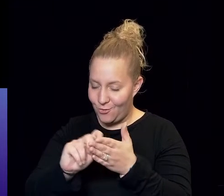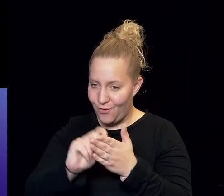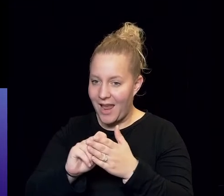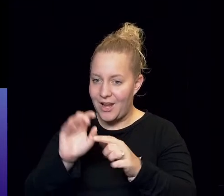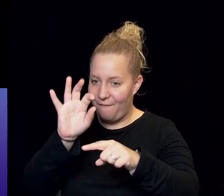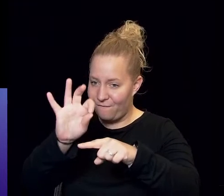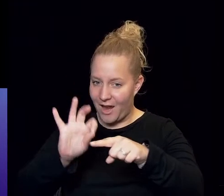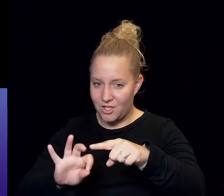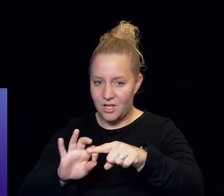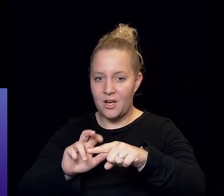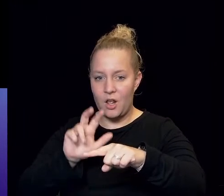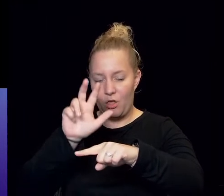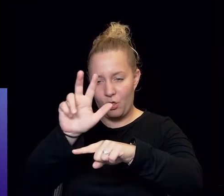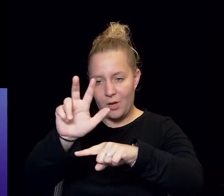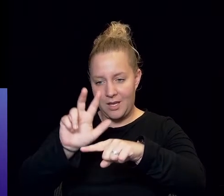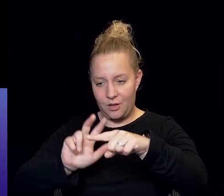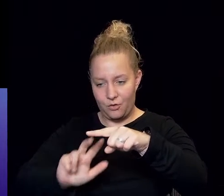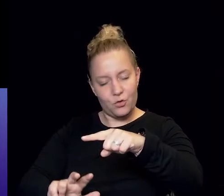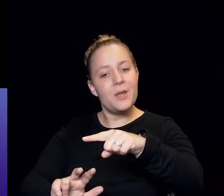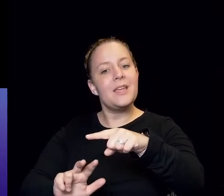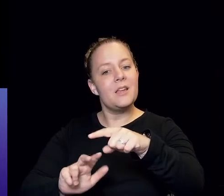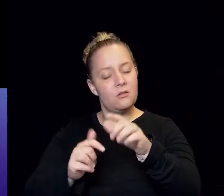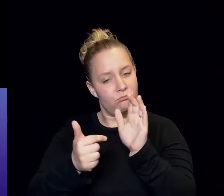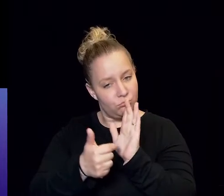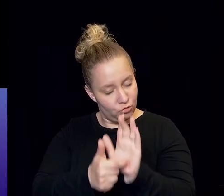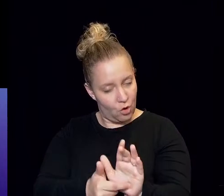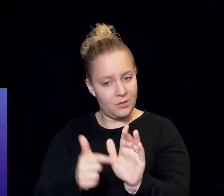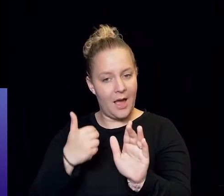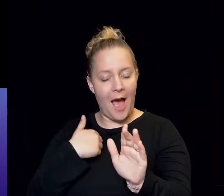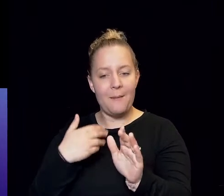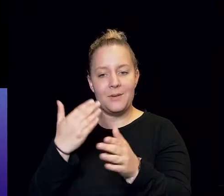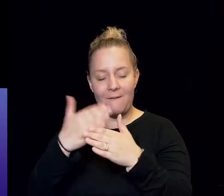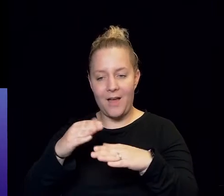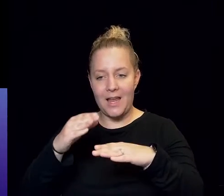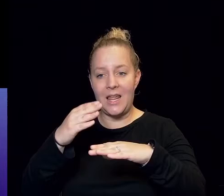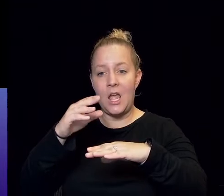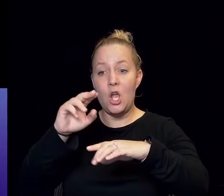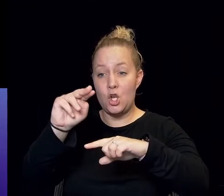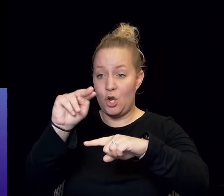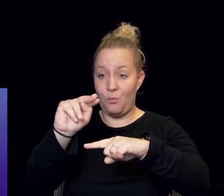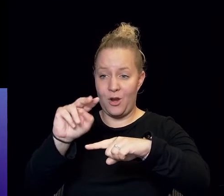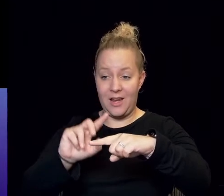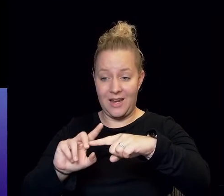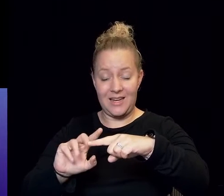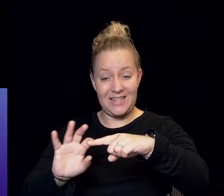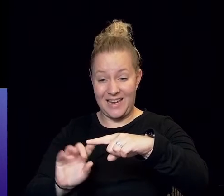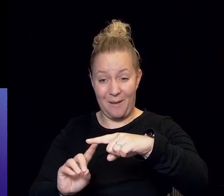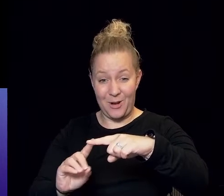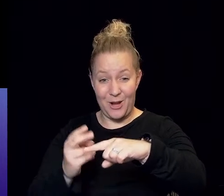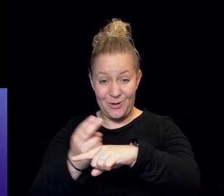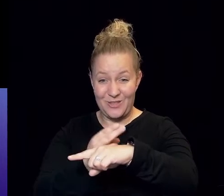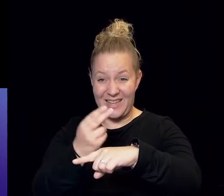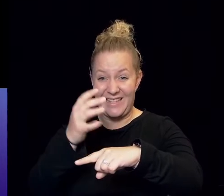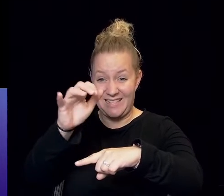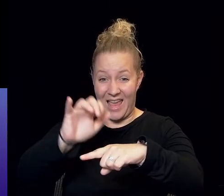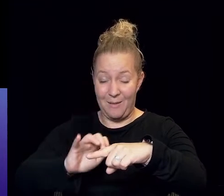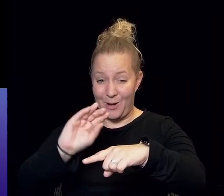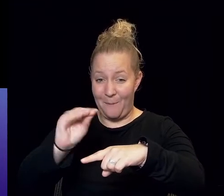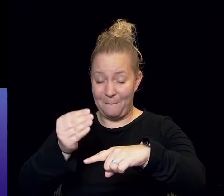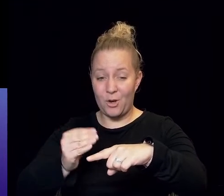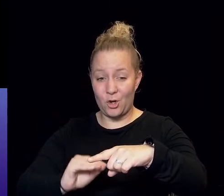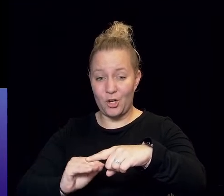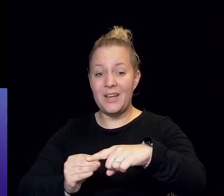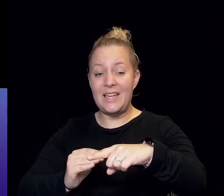those, so I'm going to write it like that. That shows that I'm dividing the numerator and denominator by the same number, which is going to give us an answer of